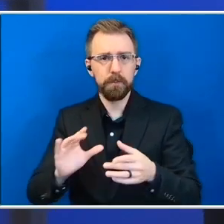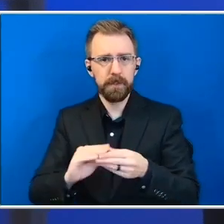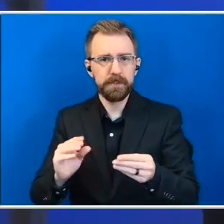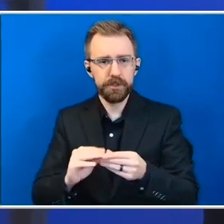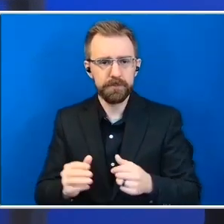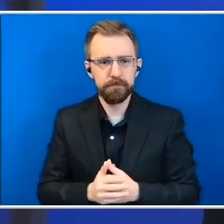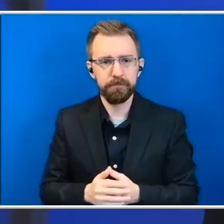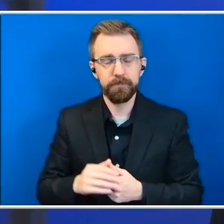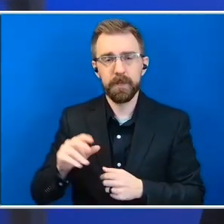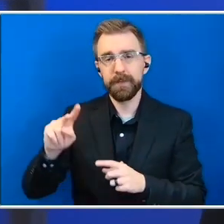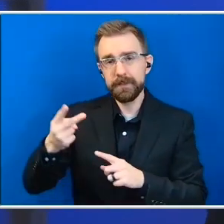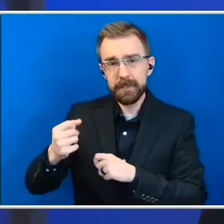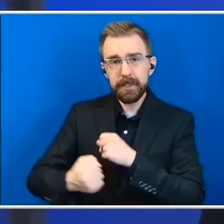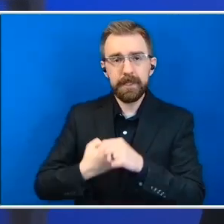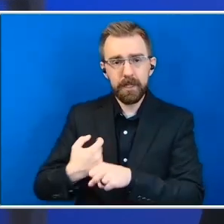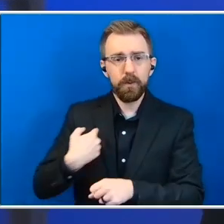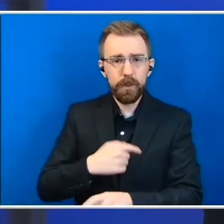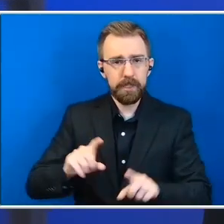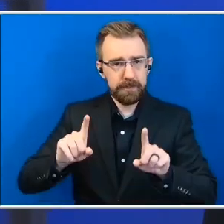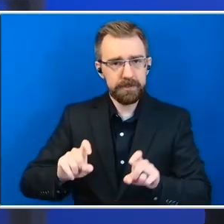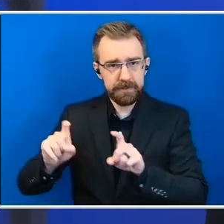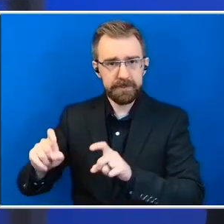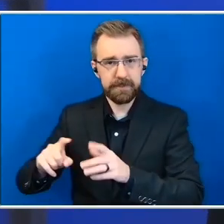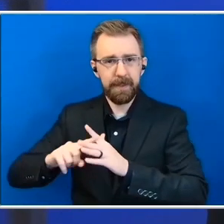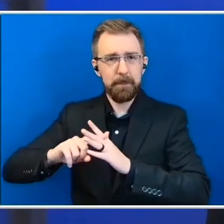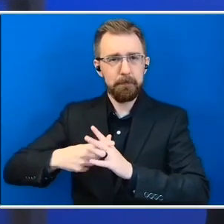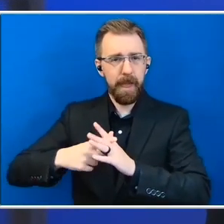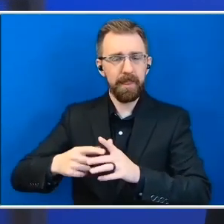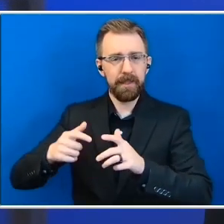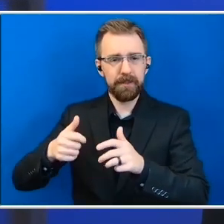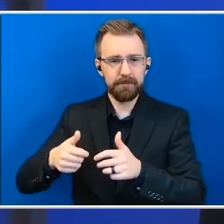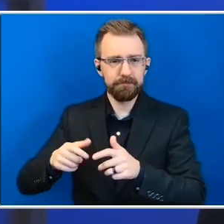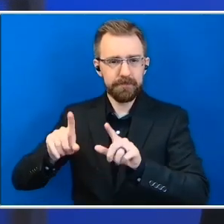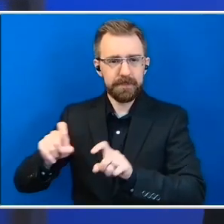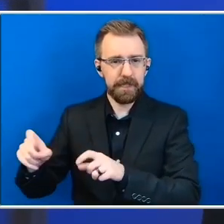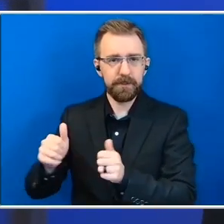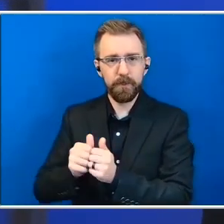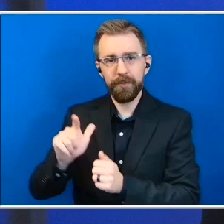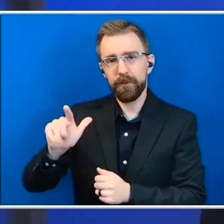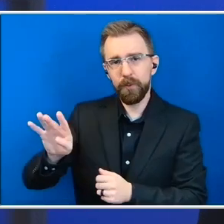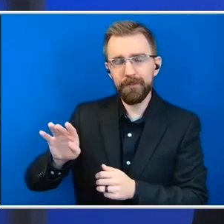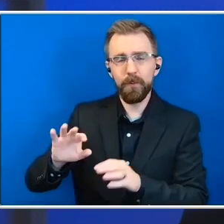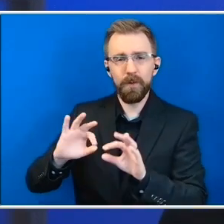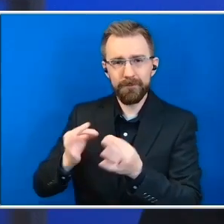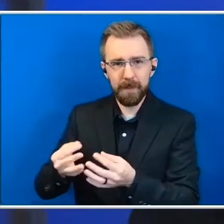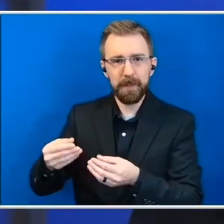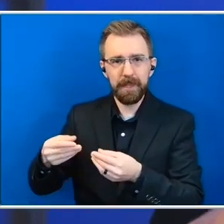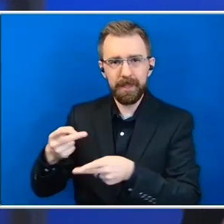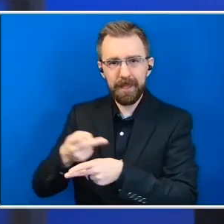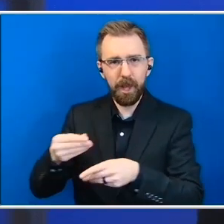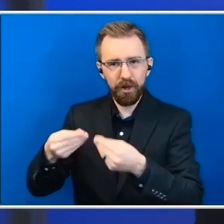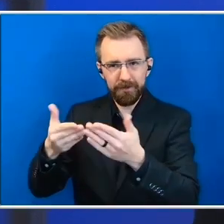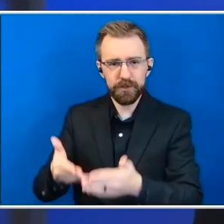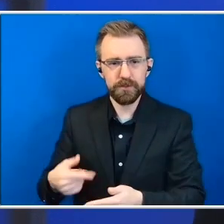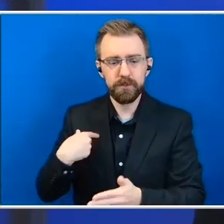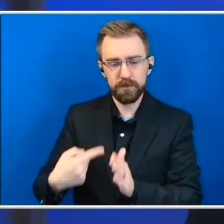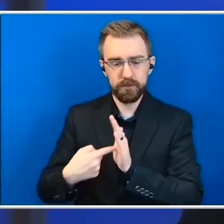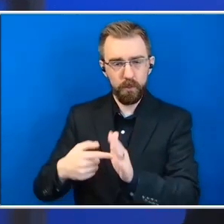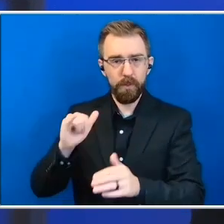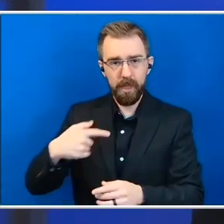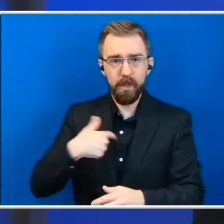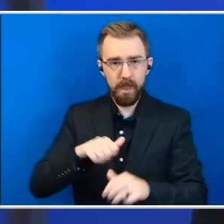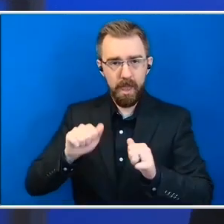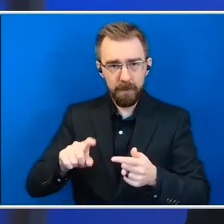we tested a pilot test among 24 Latino family caregivers, and we showed that we were able to recruit on